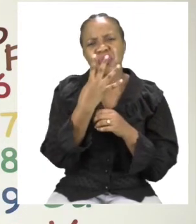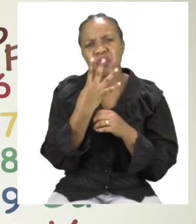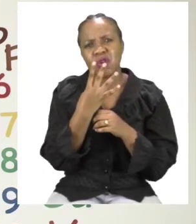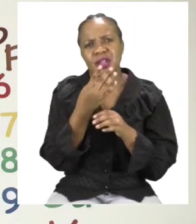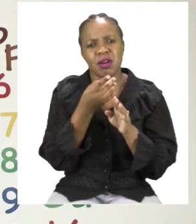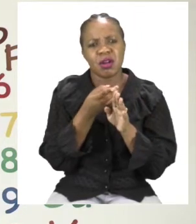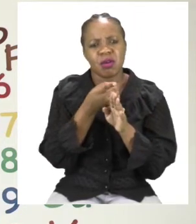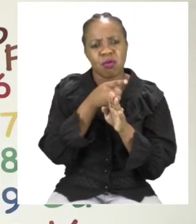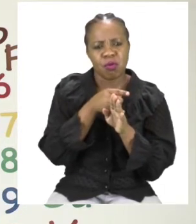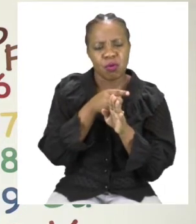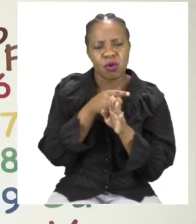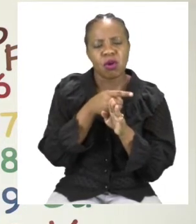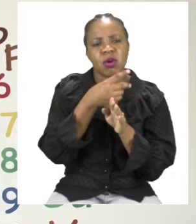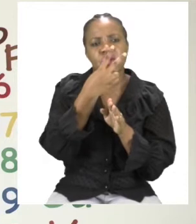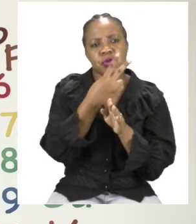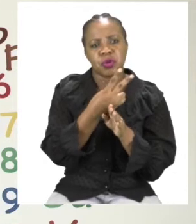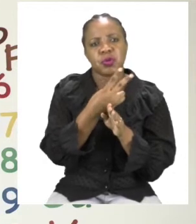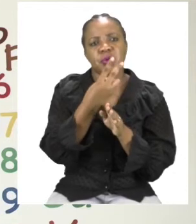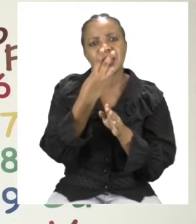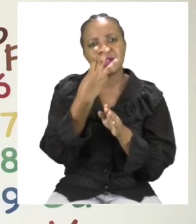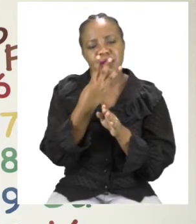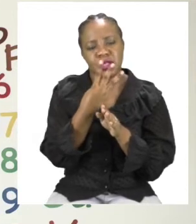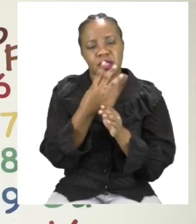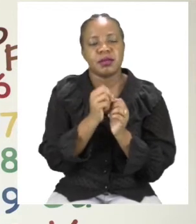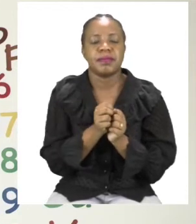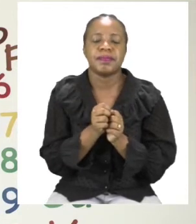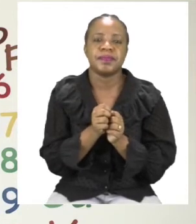is 23, and that's where we're going to start.